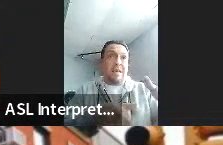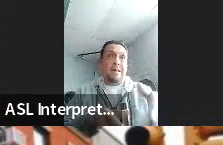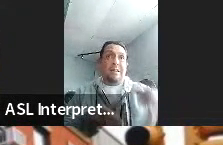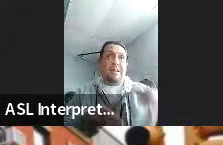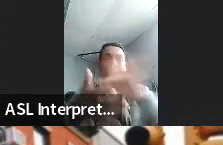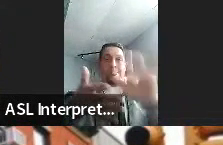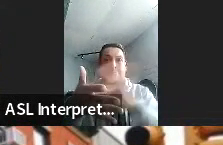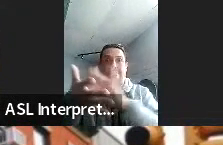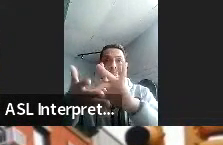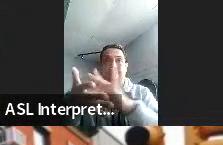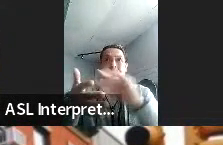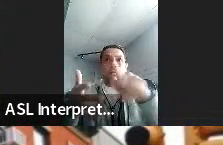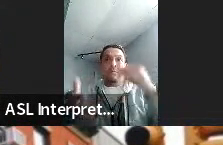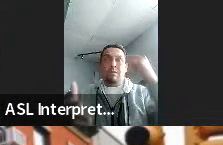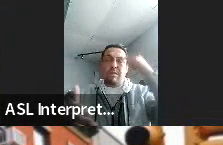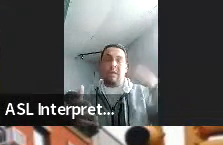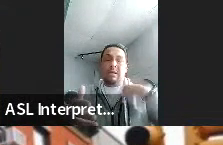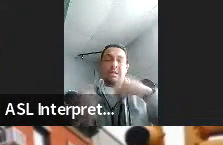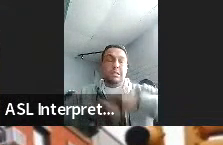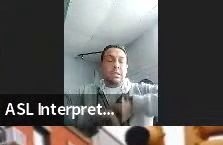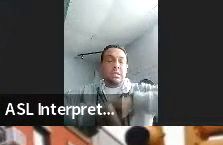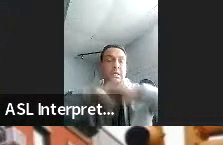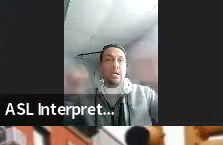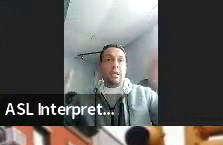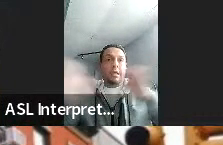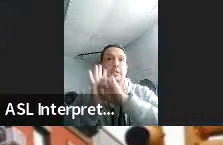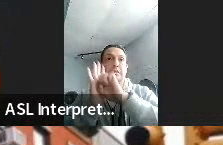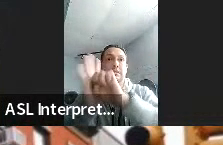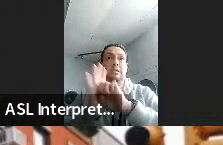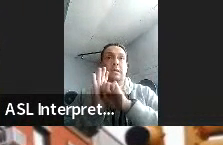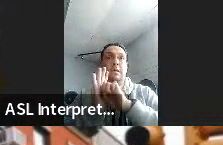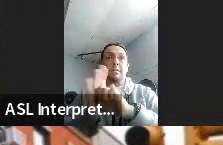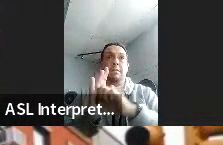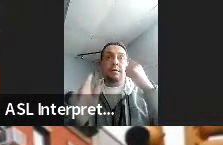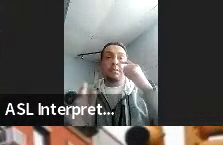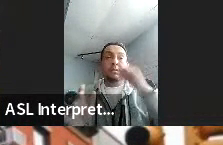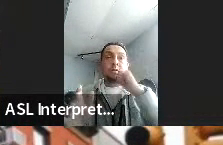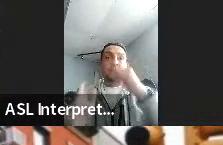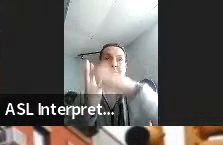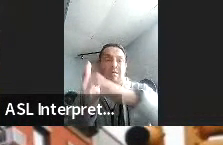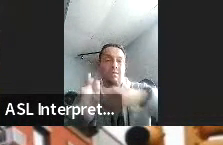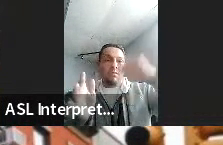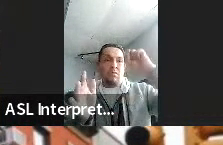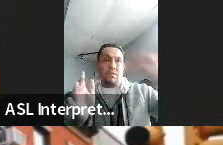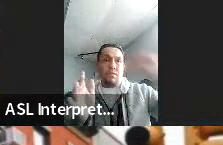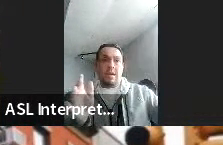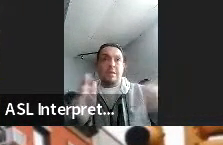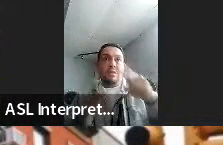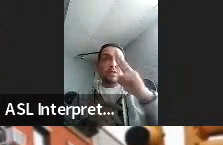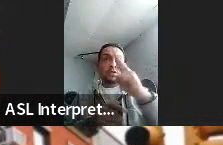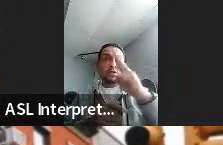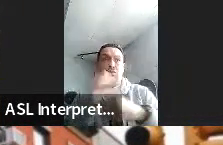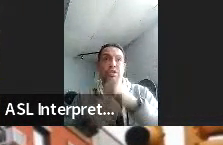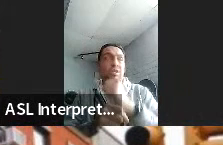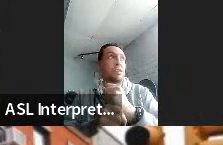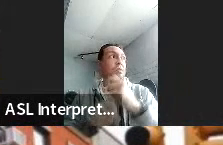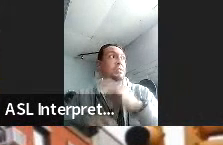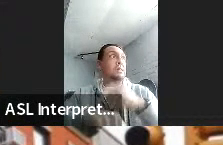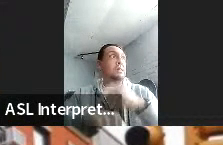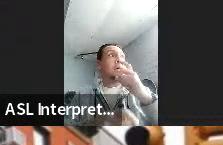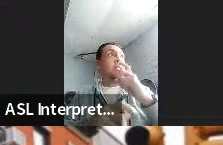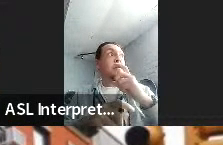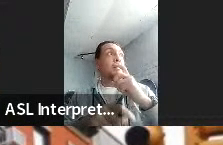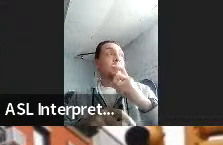example of our zoning contributing to storefront vacancy. And so we'd like to remove this 2-year time clock and allow vacant storefronts to become